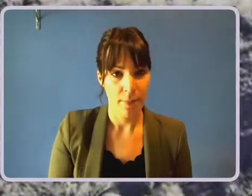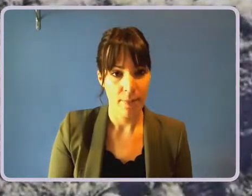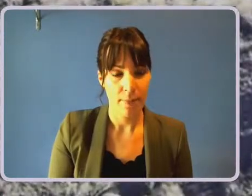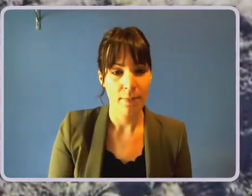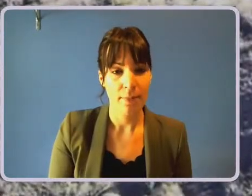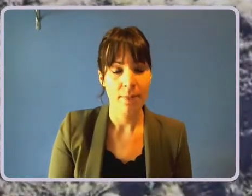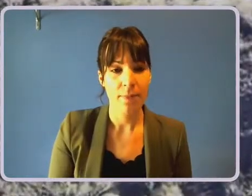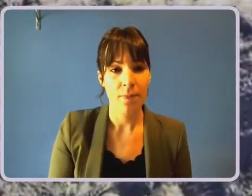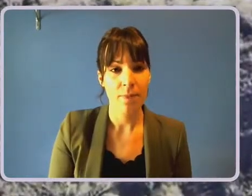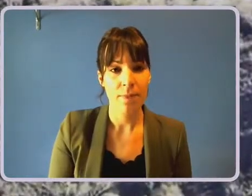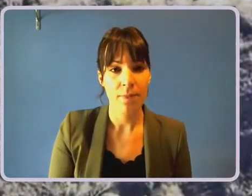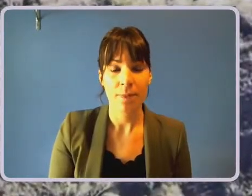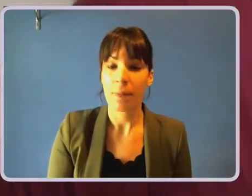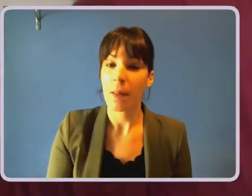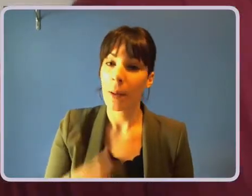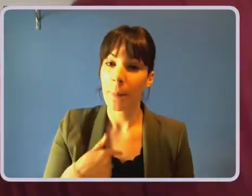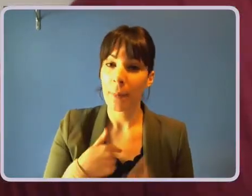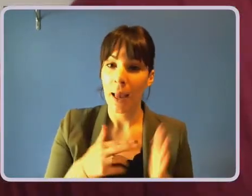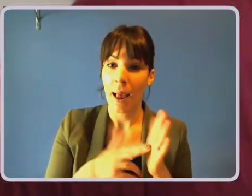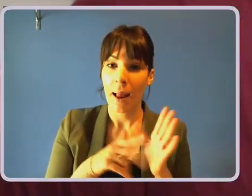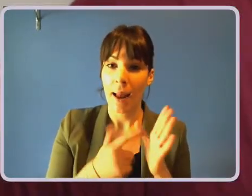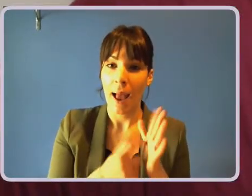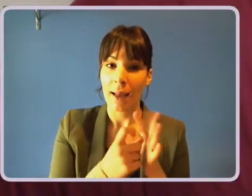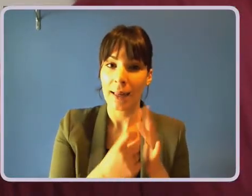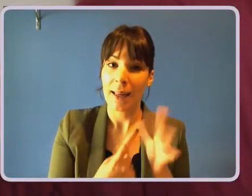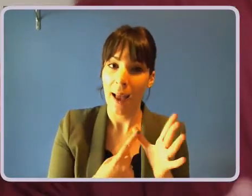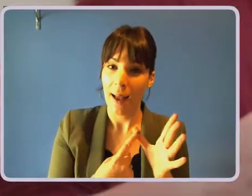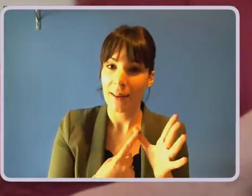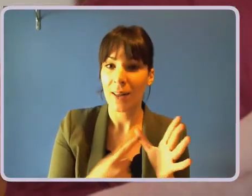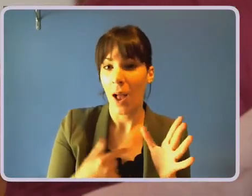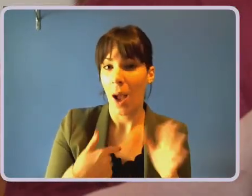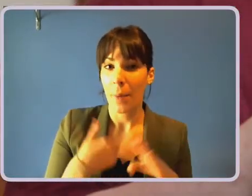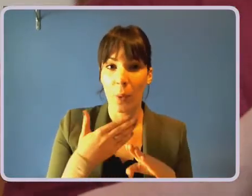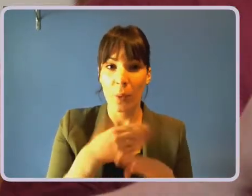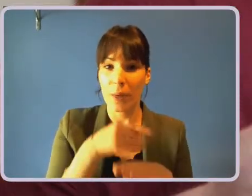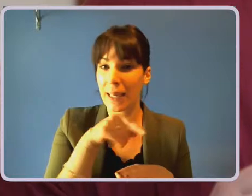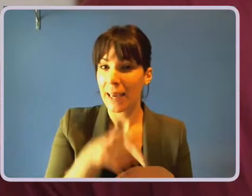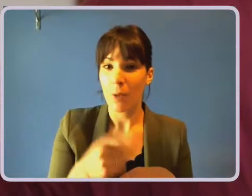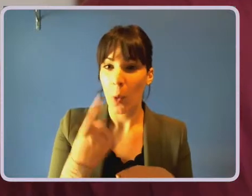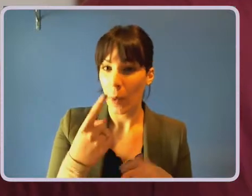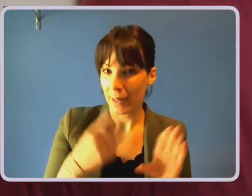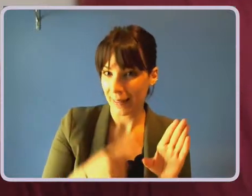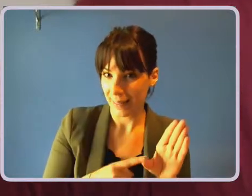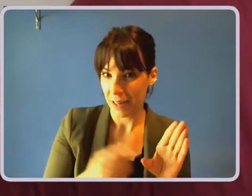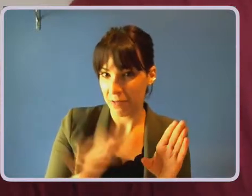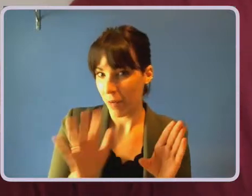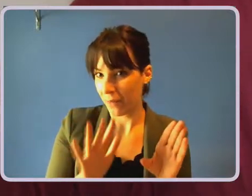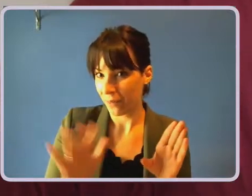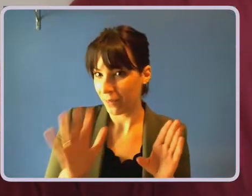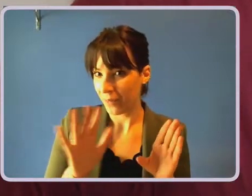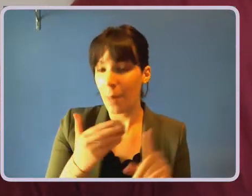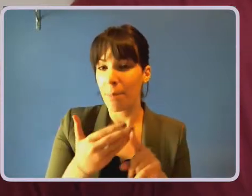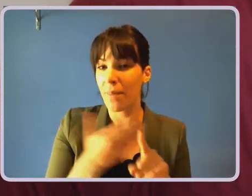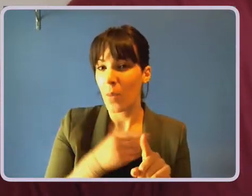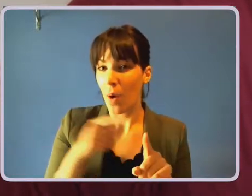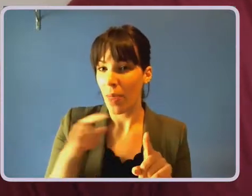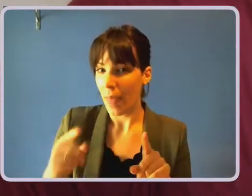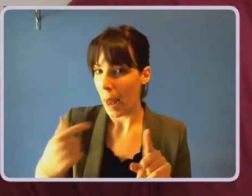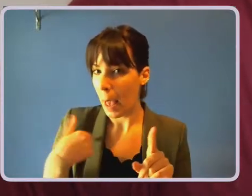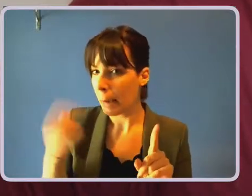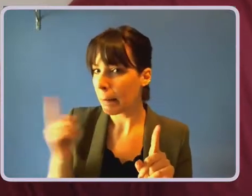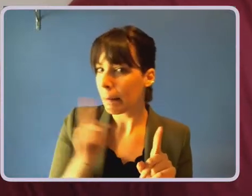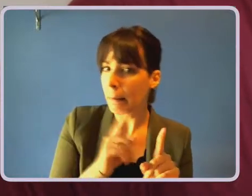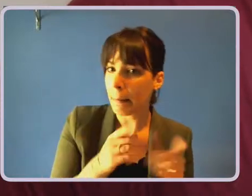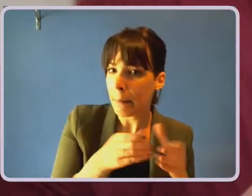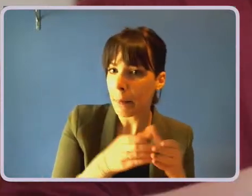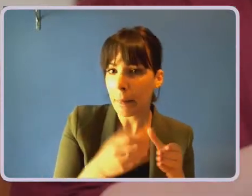I'm Nadia. I've been a convener for about a year. Before that, I was coming along to the group for about